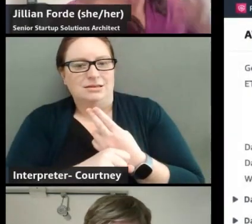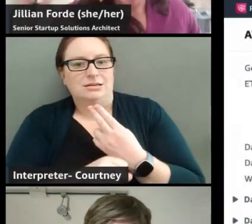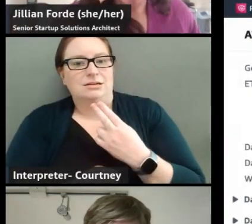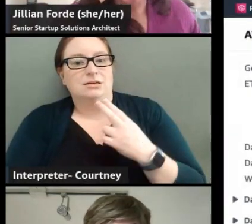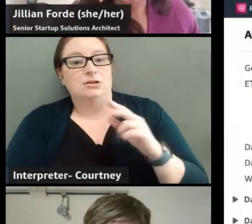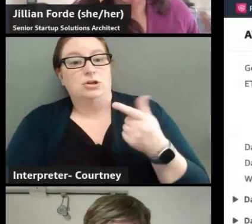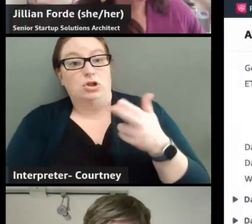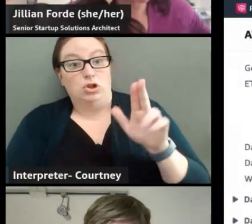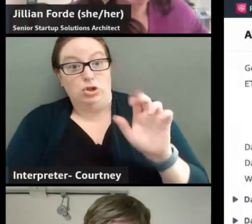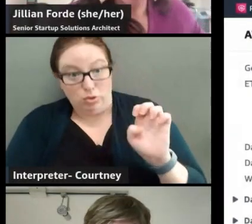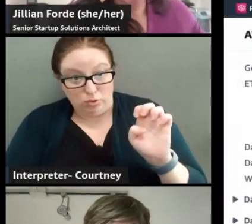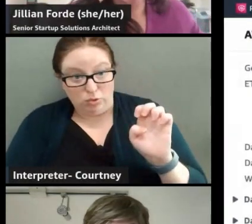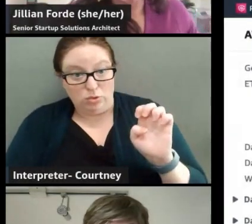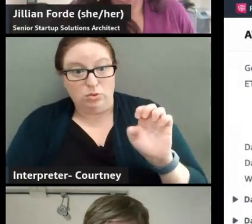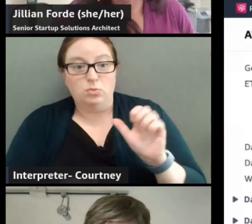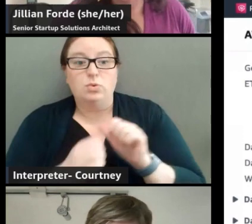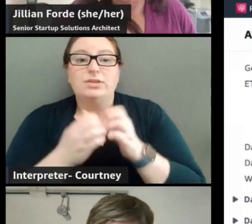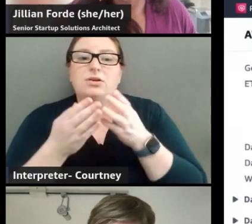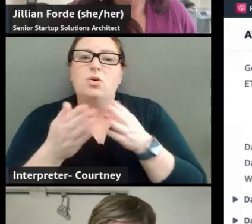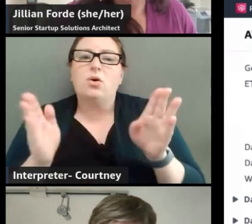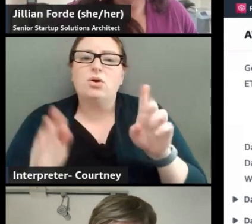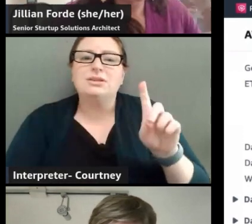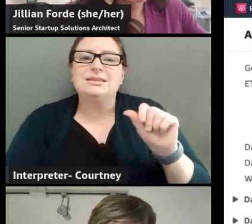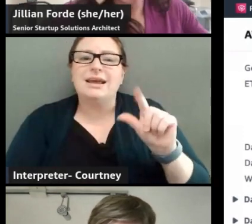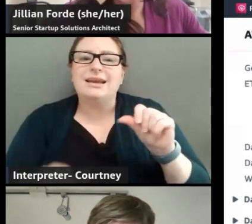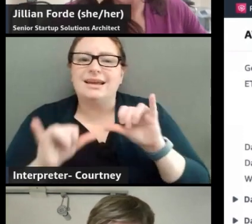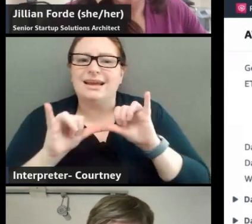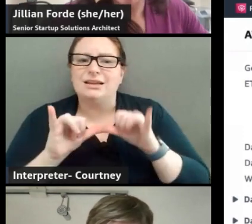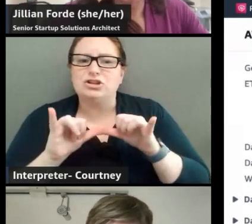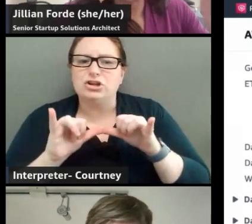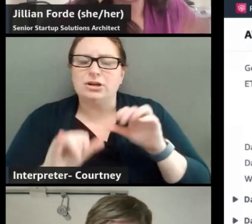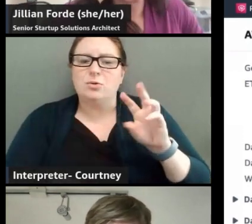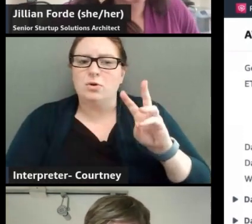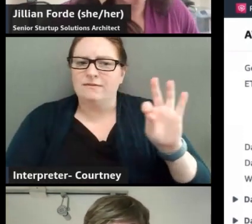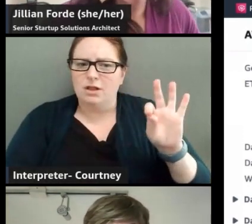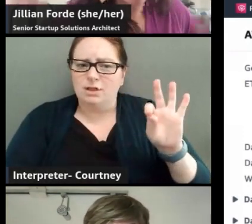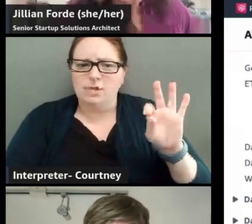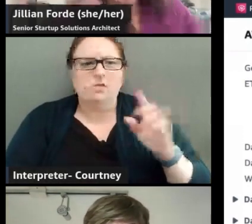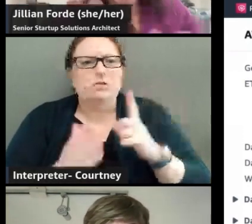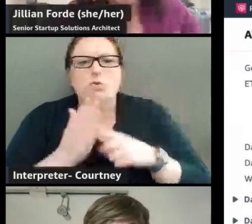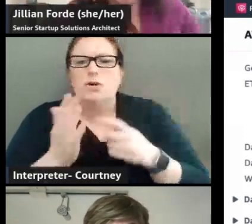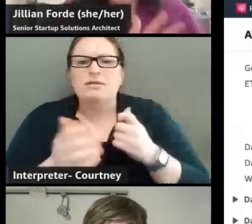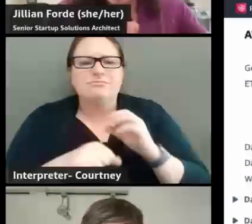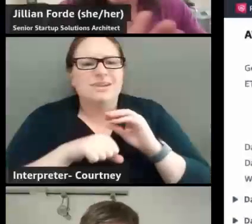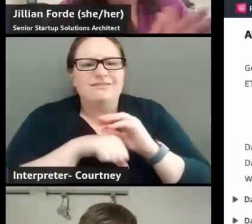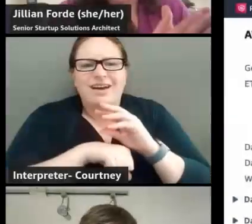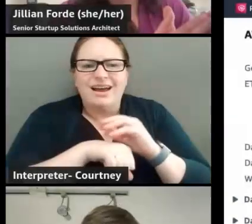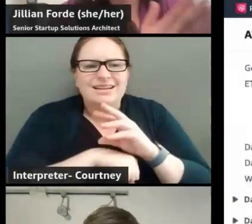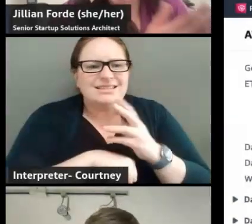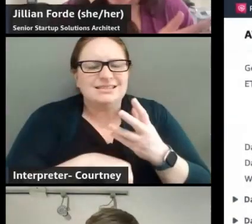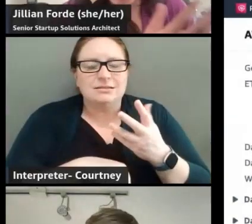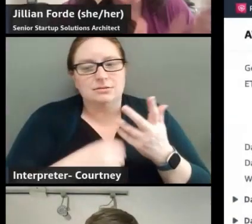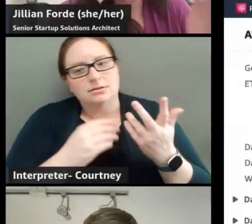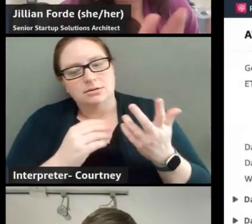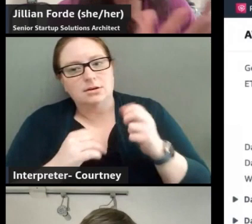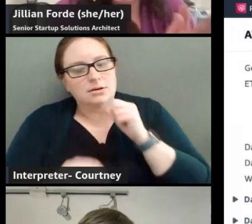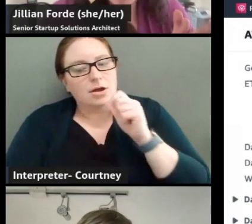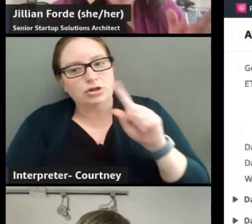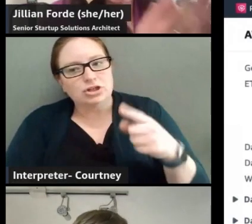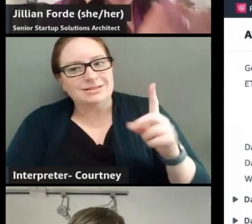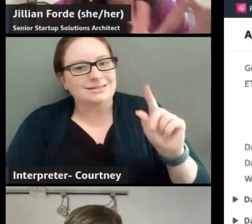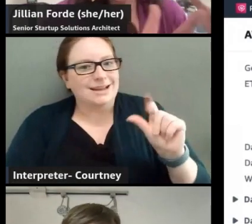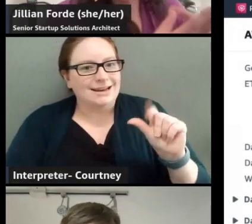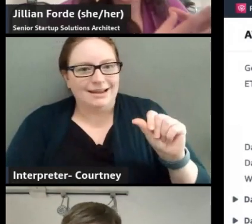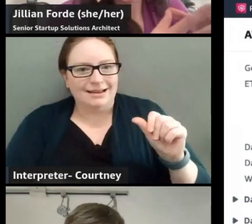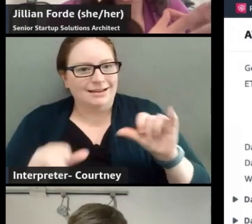respect to their entire data engineering workflow. So what advice do you have for really of course, beyond just data engineers or whoever is